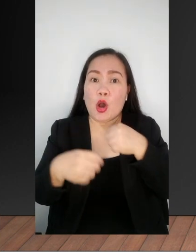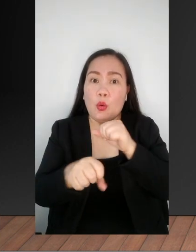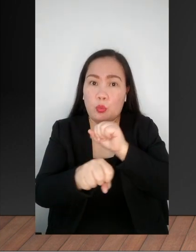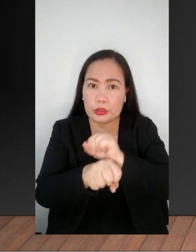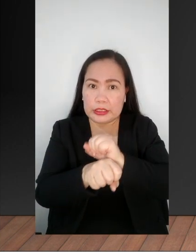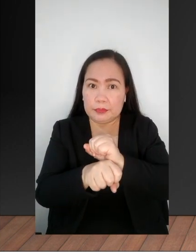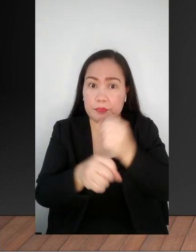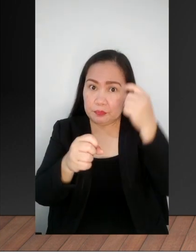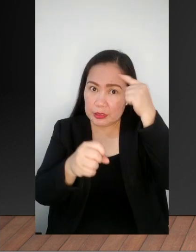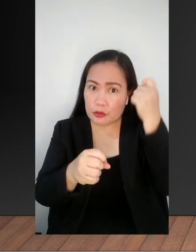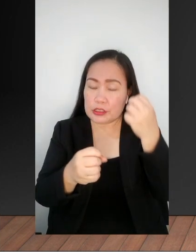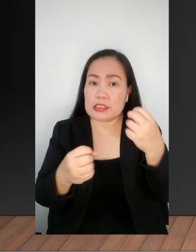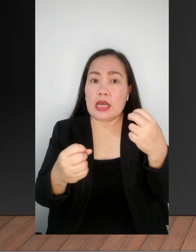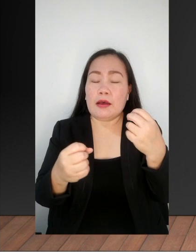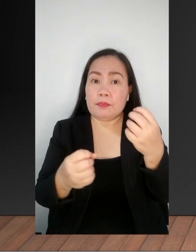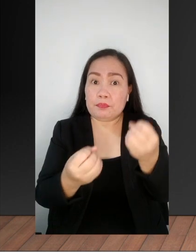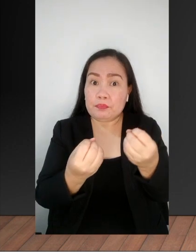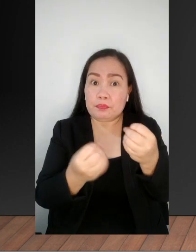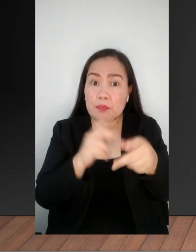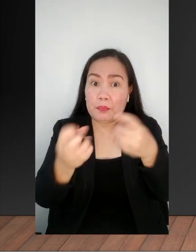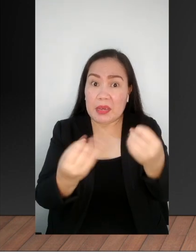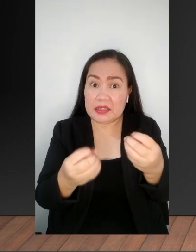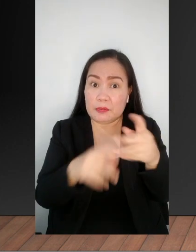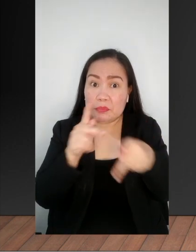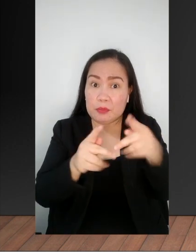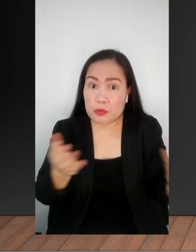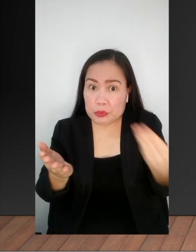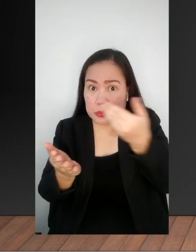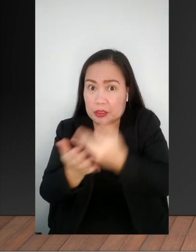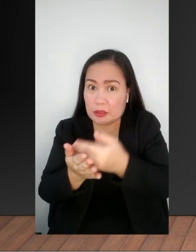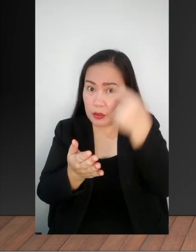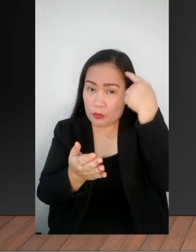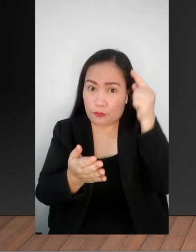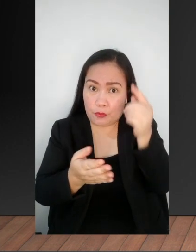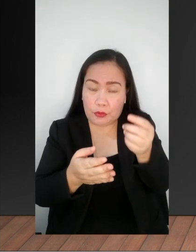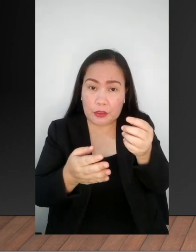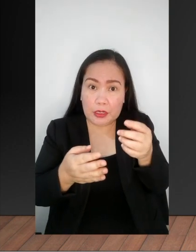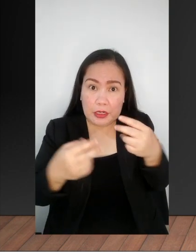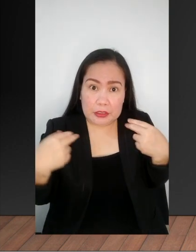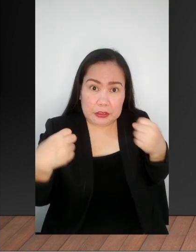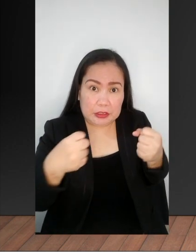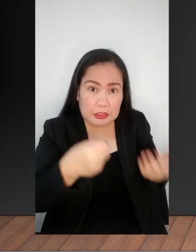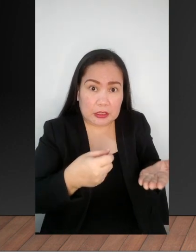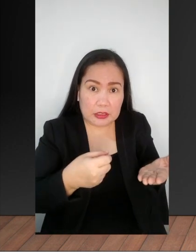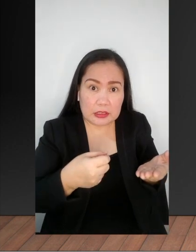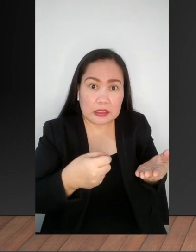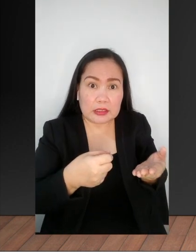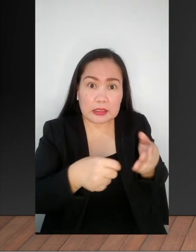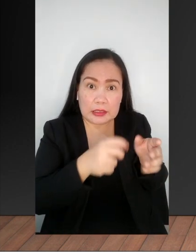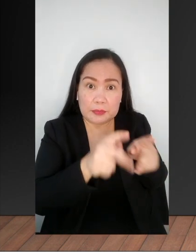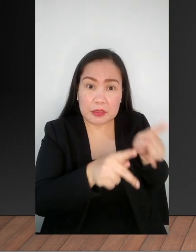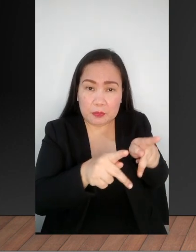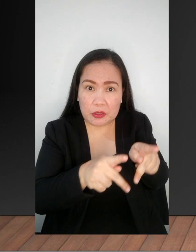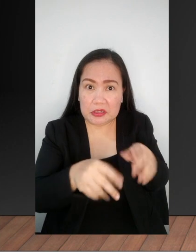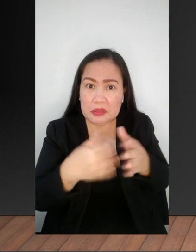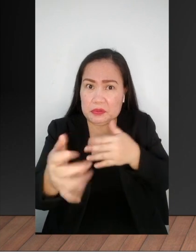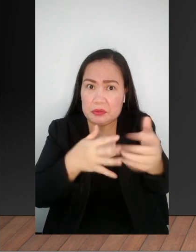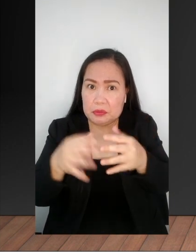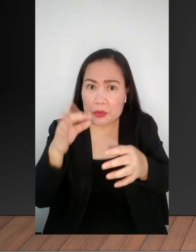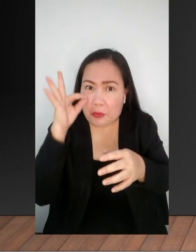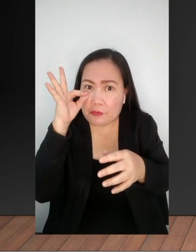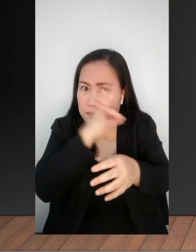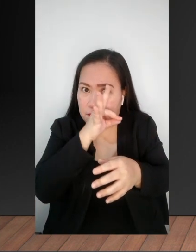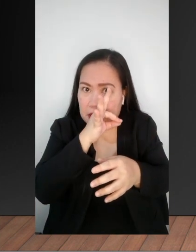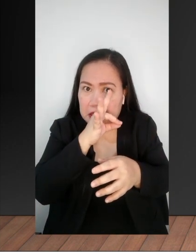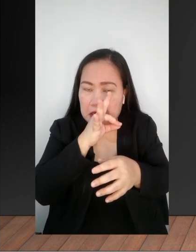of people who came to him for treatment, even though he was a fake doctor. Don Tiburcio immediately